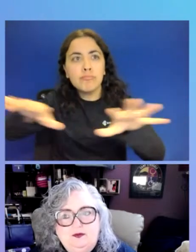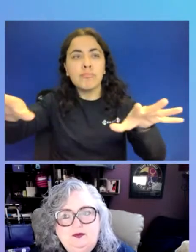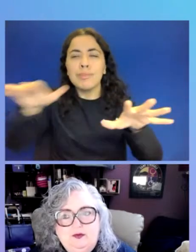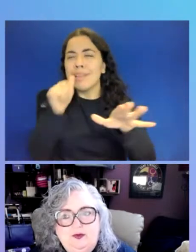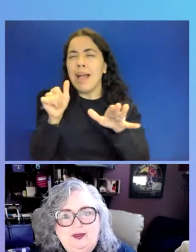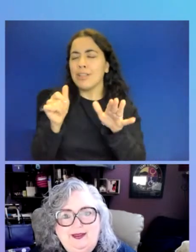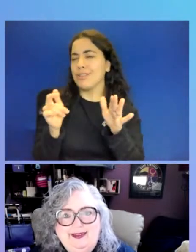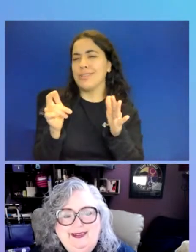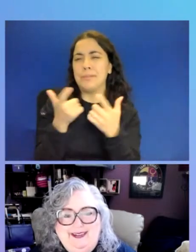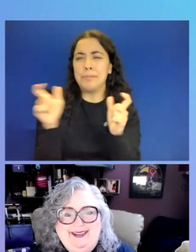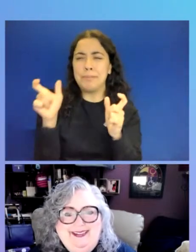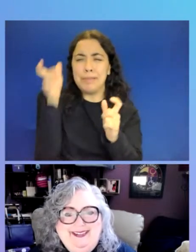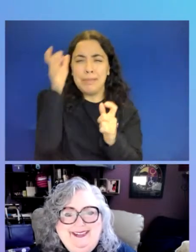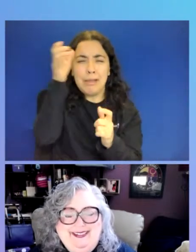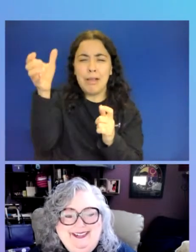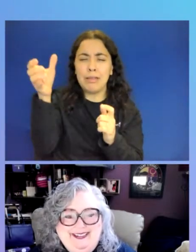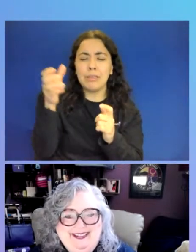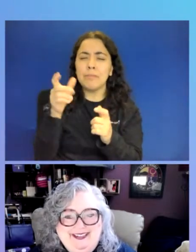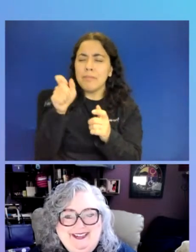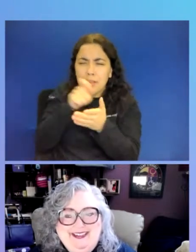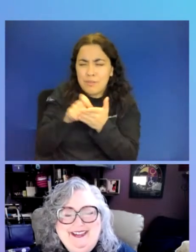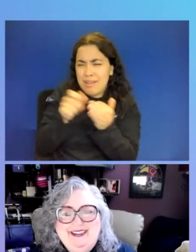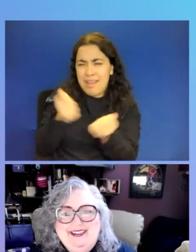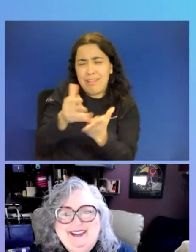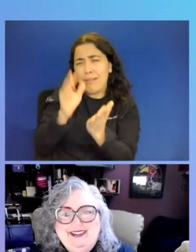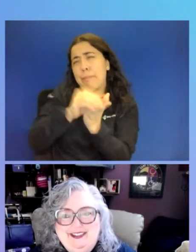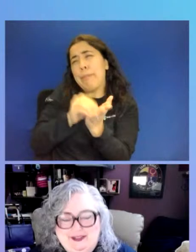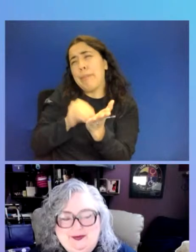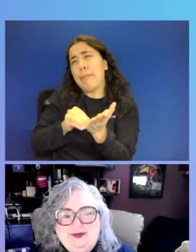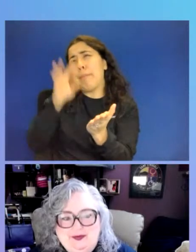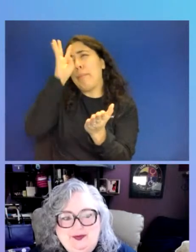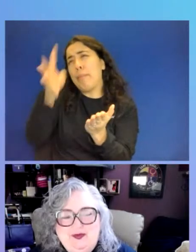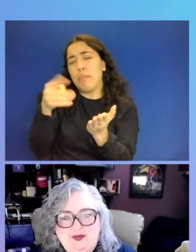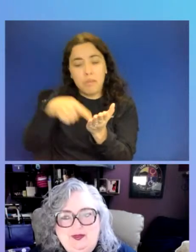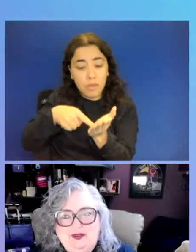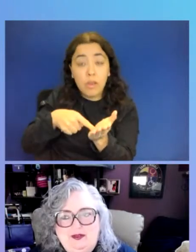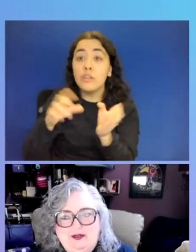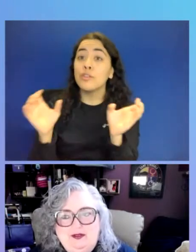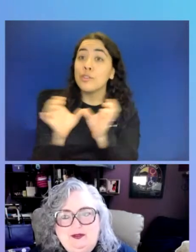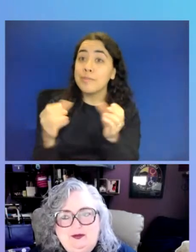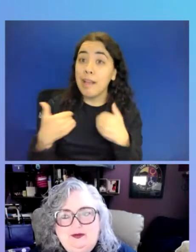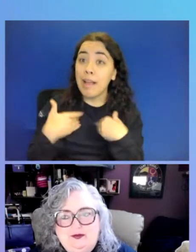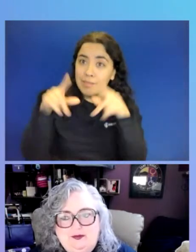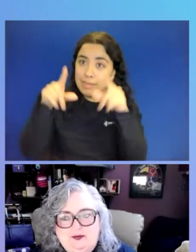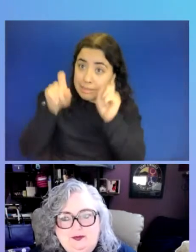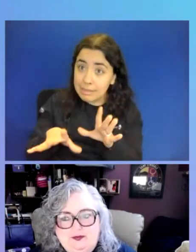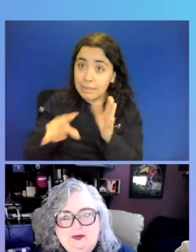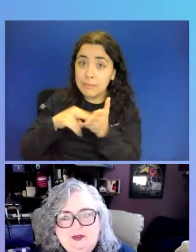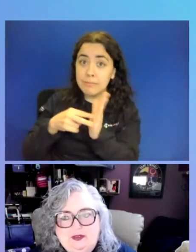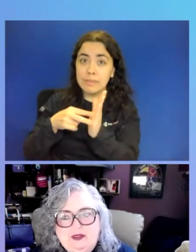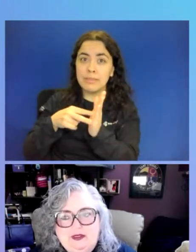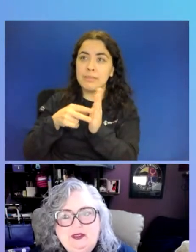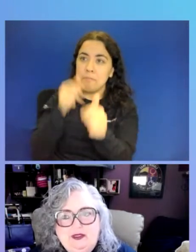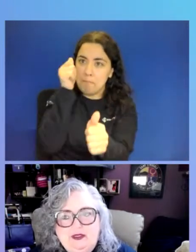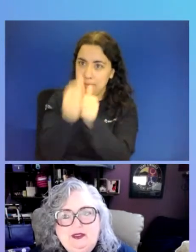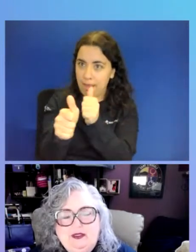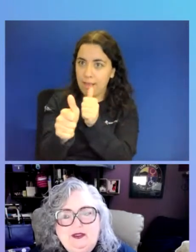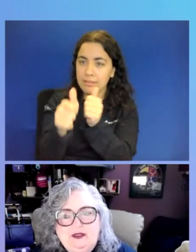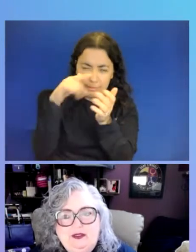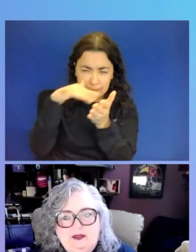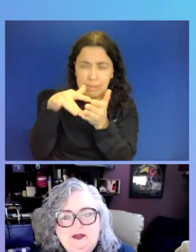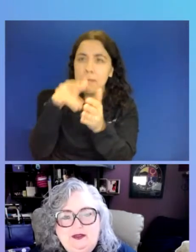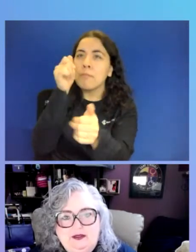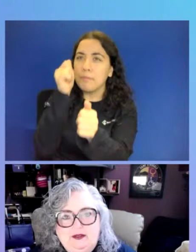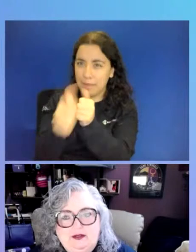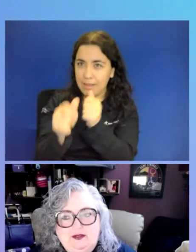vague idea that they can write anything on their resume. But if they have a certification exam, they actually had to pass the exam,